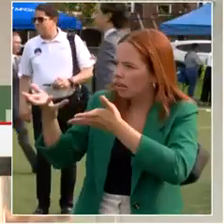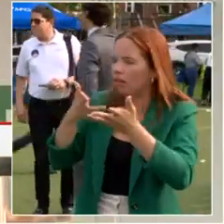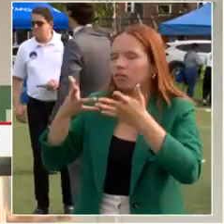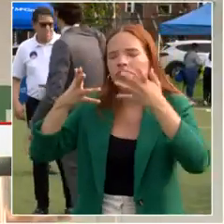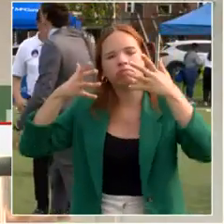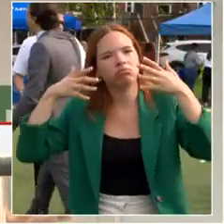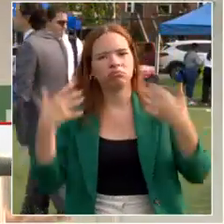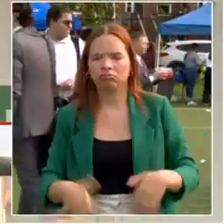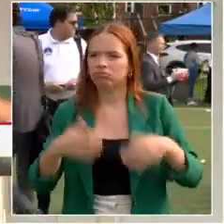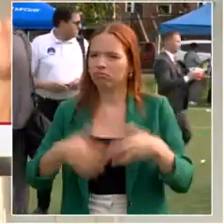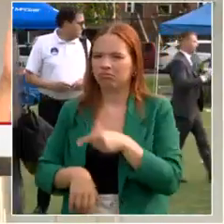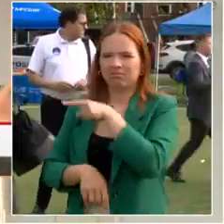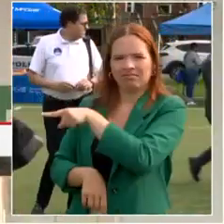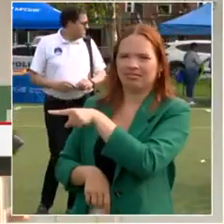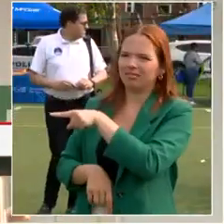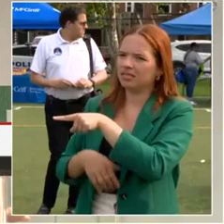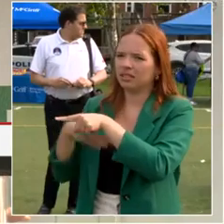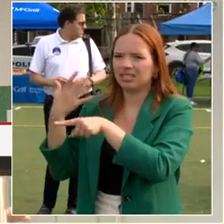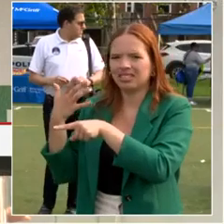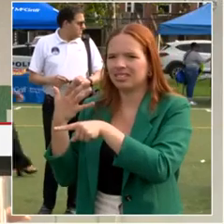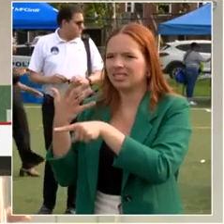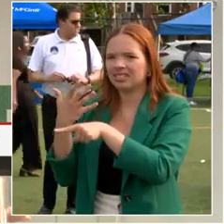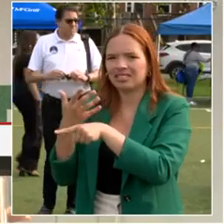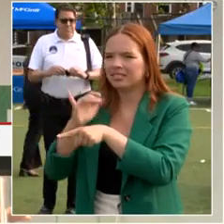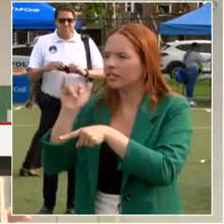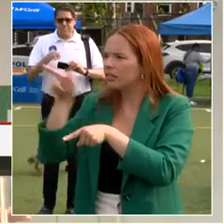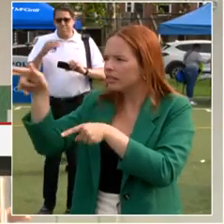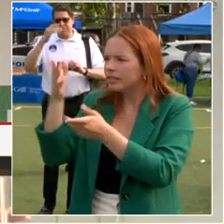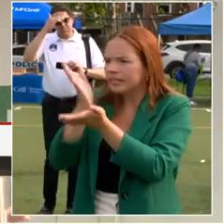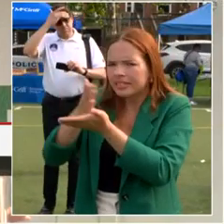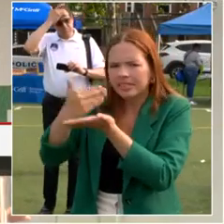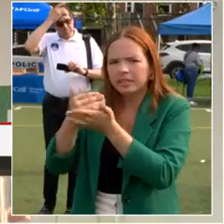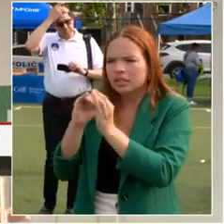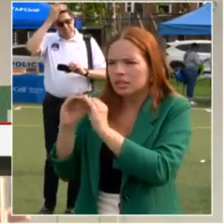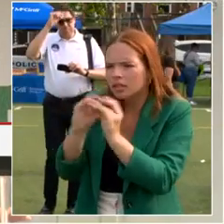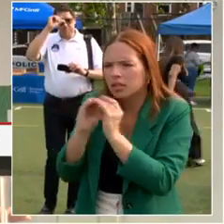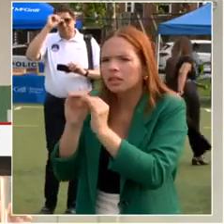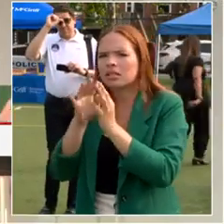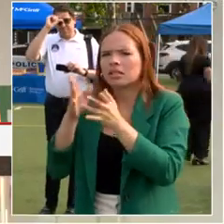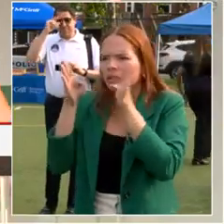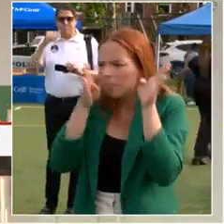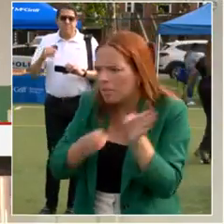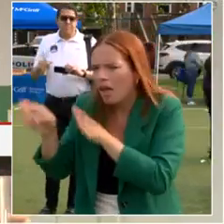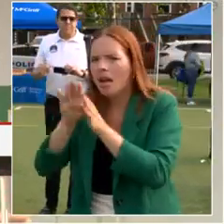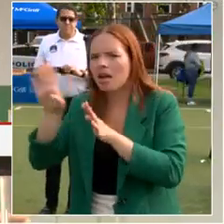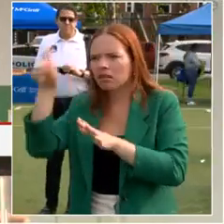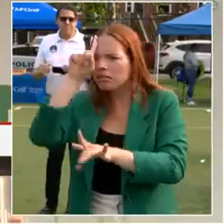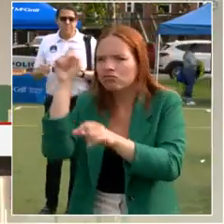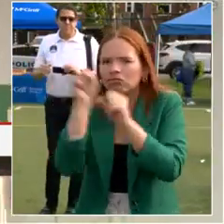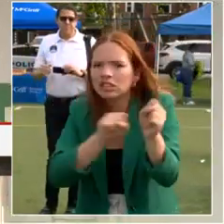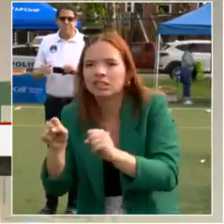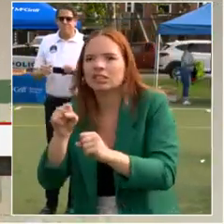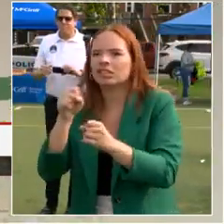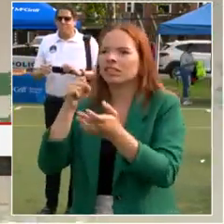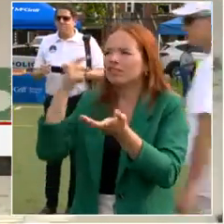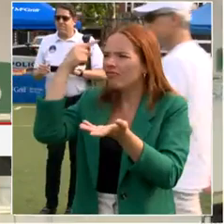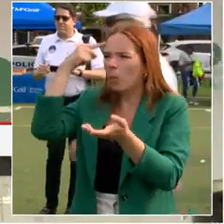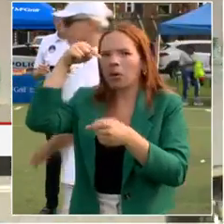or oversight, and really appreciate his partnership and his leadership for public safety in our city. Your U.S. Attorney, Matthew